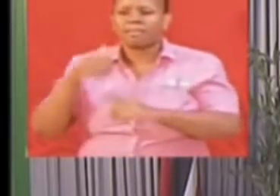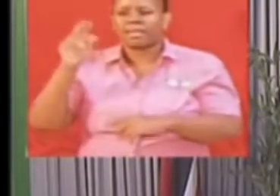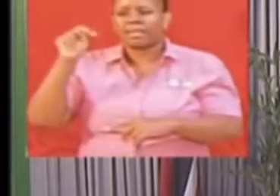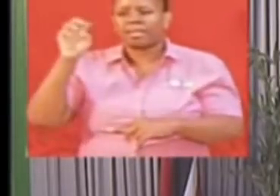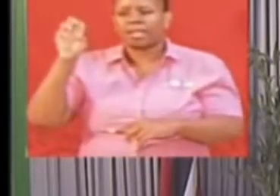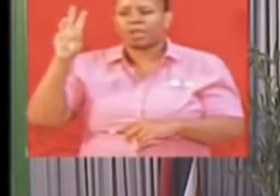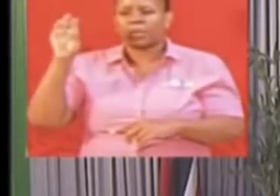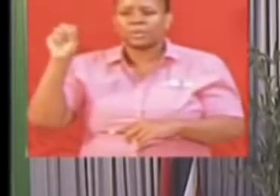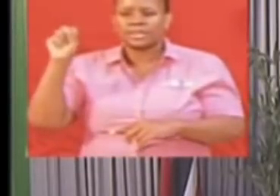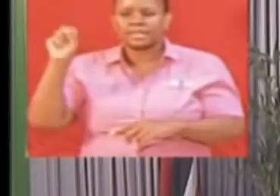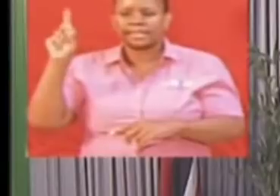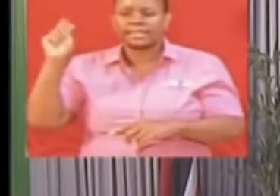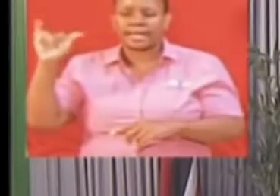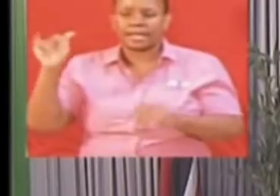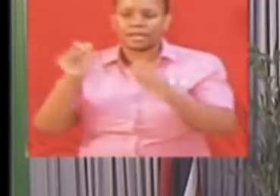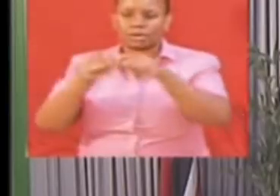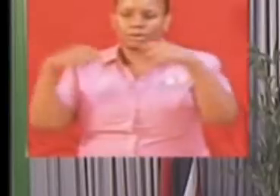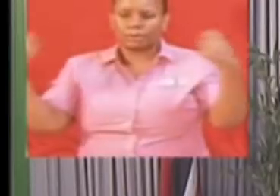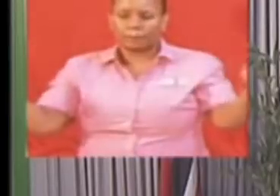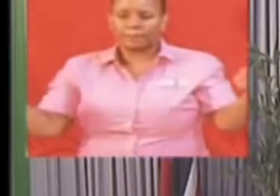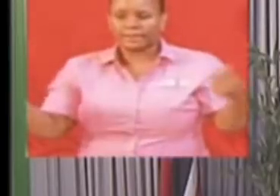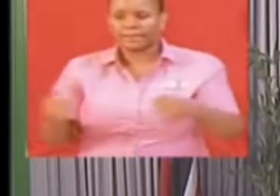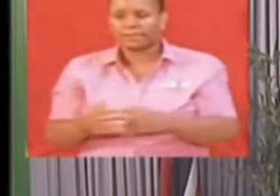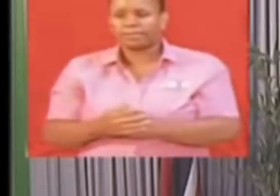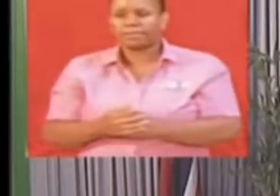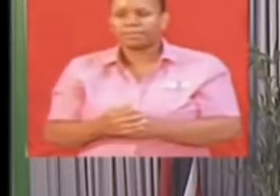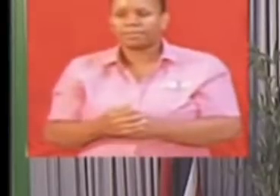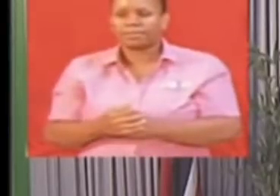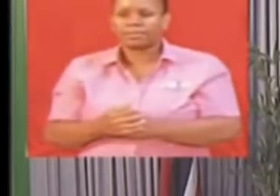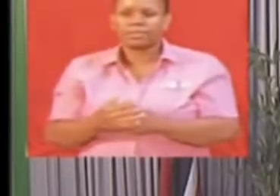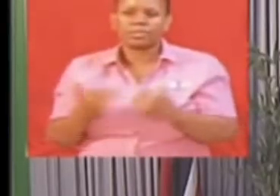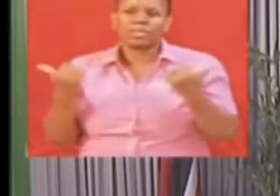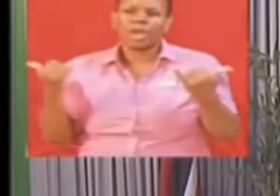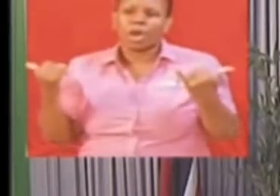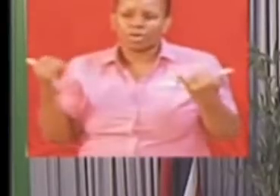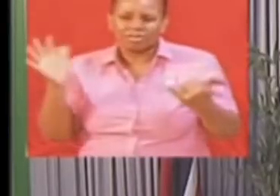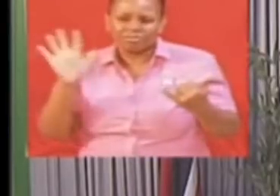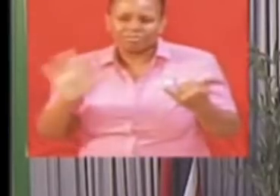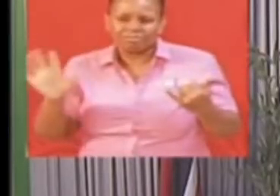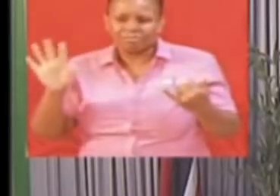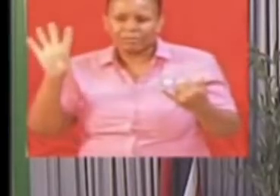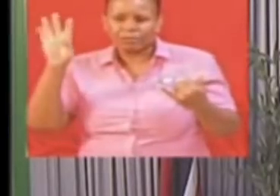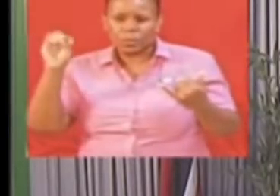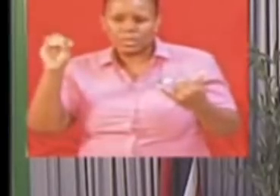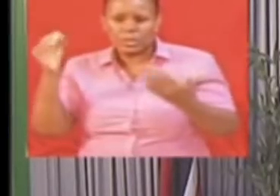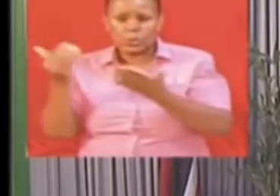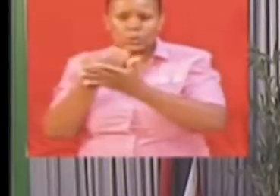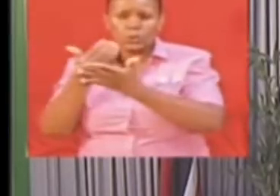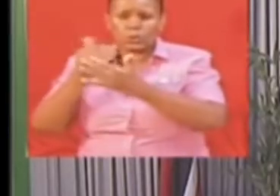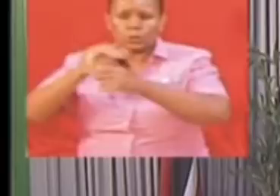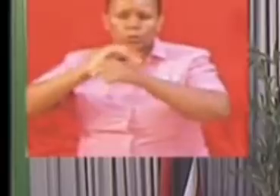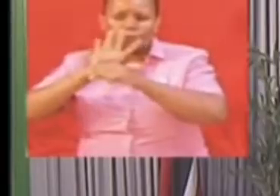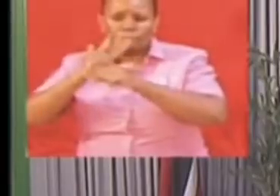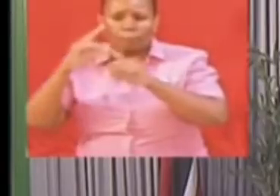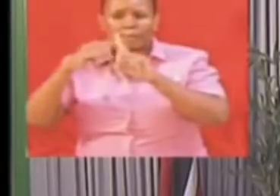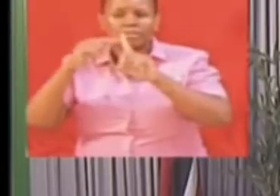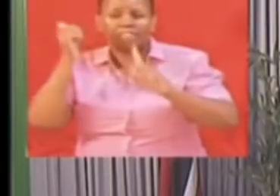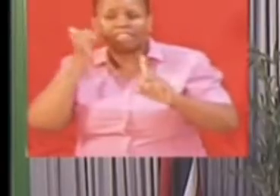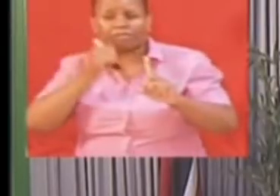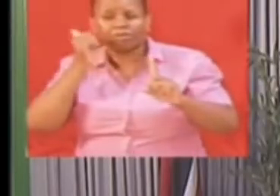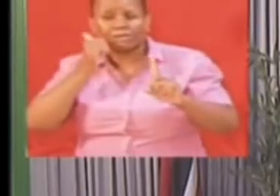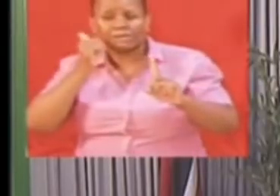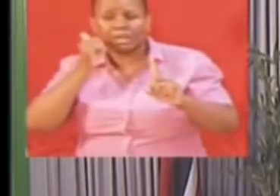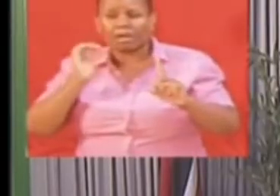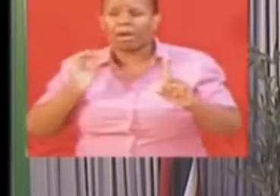have a rate about 40 new cases a day, and we're aiming at 20. However, what was our average